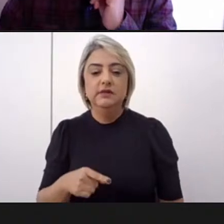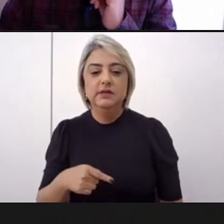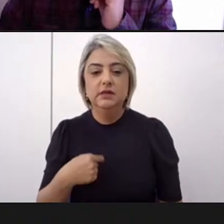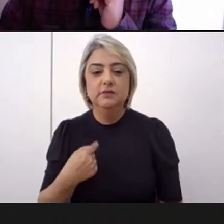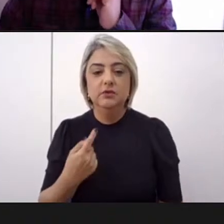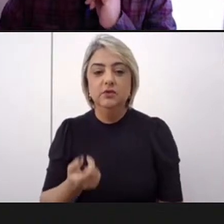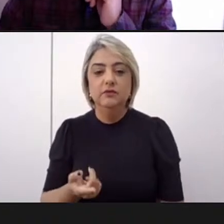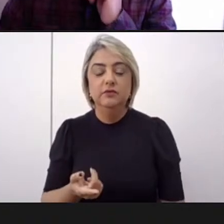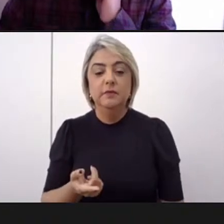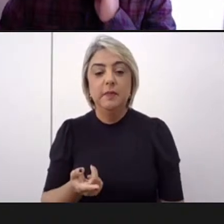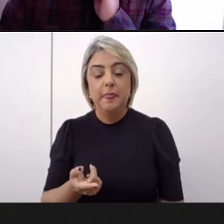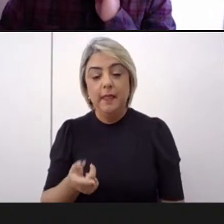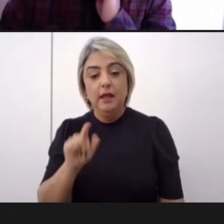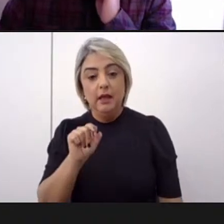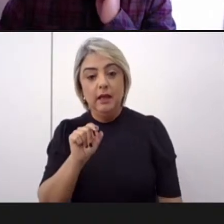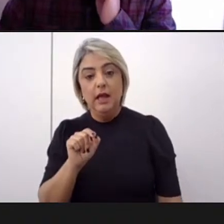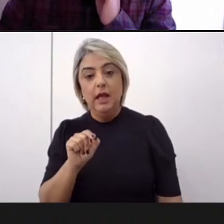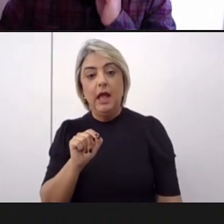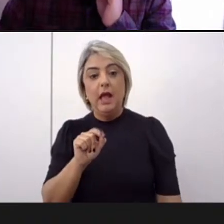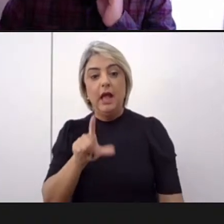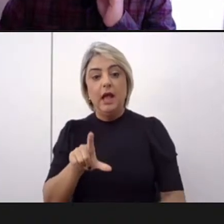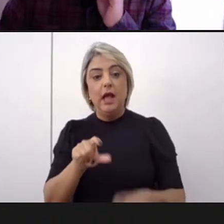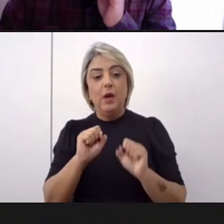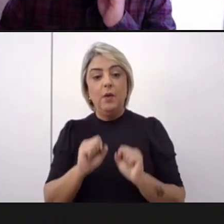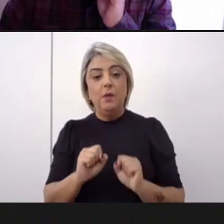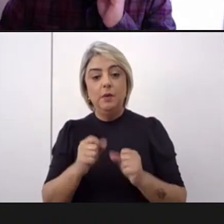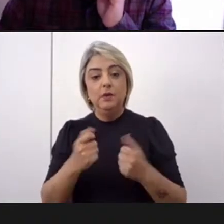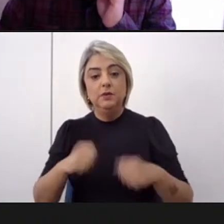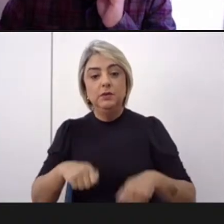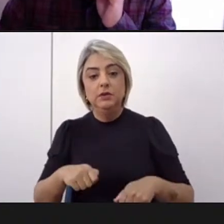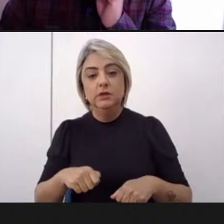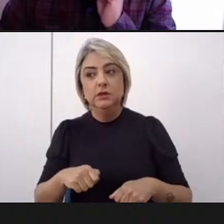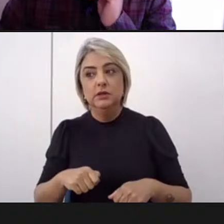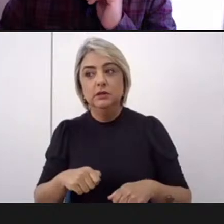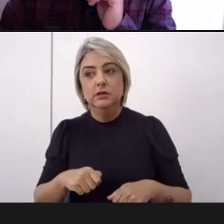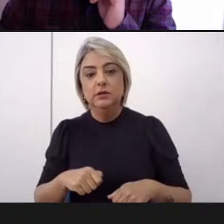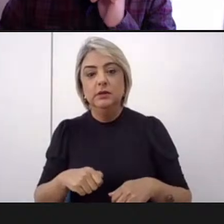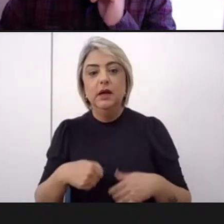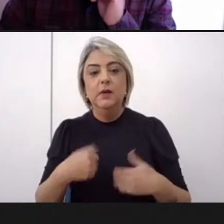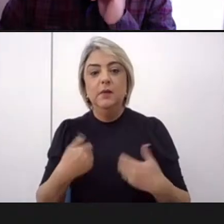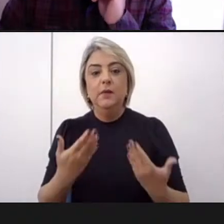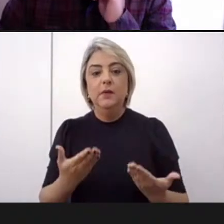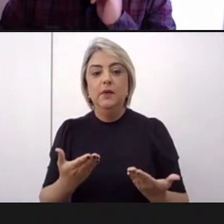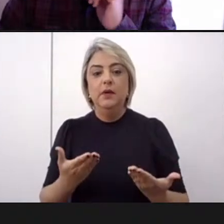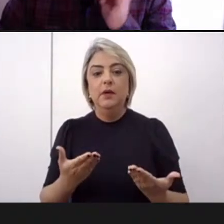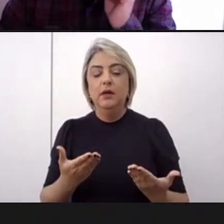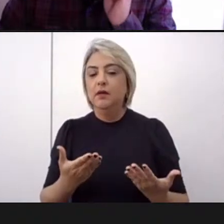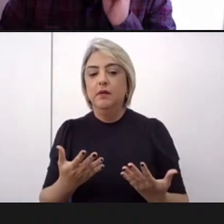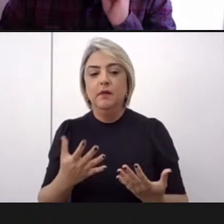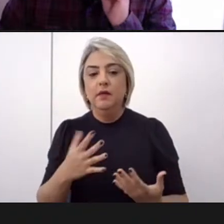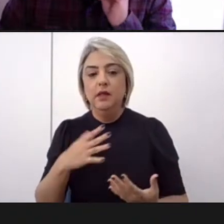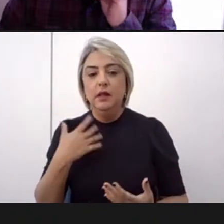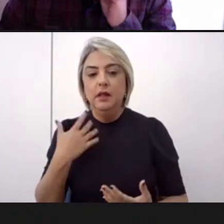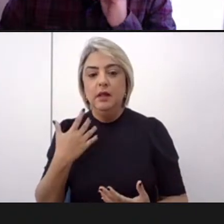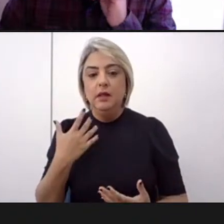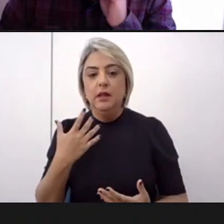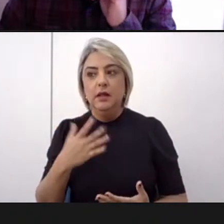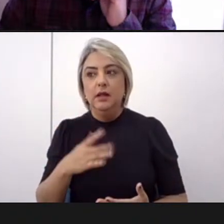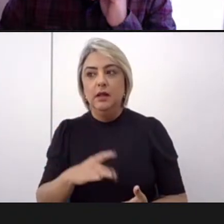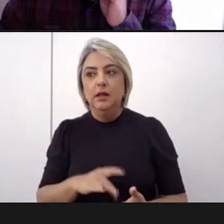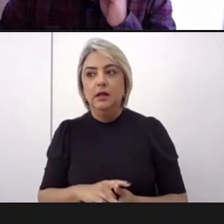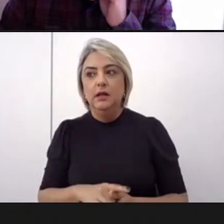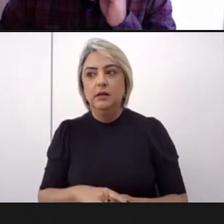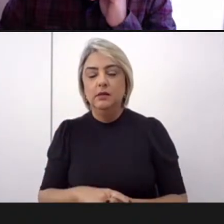opportunities existing in judicial forums can have strong effects, but they are